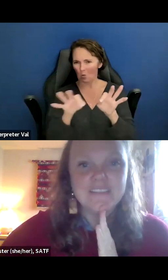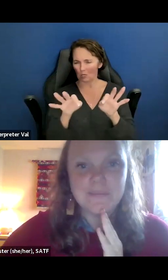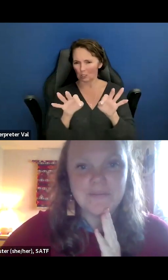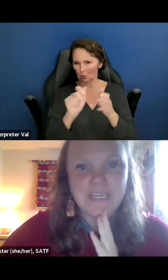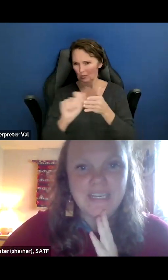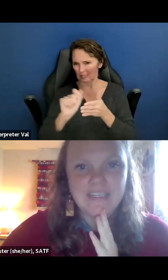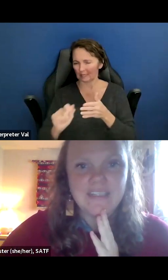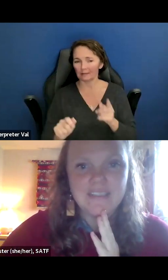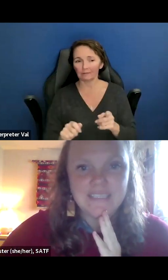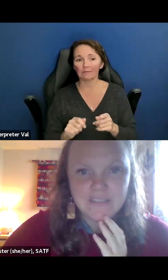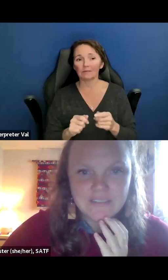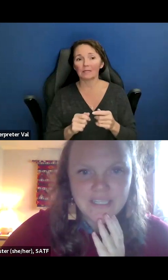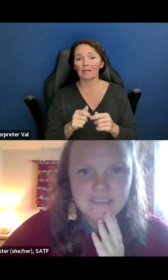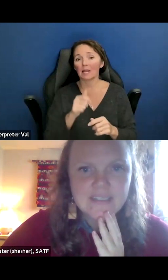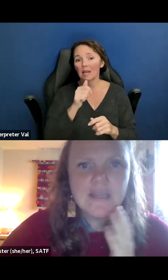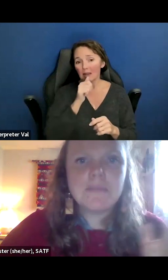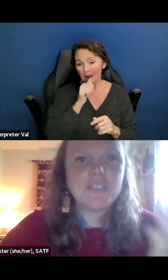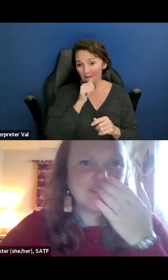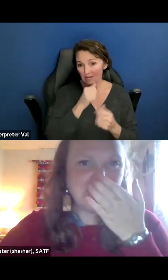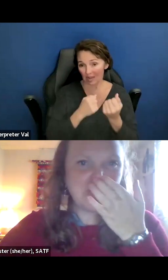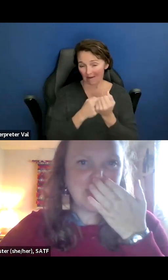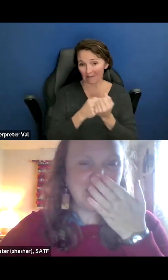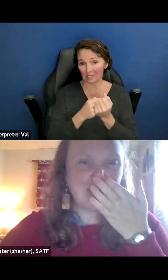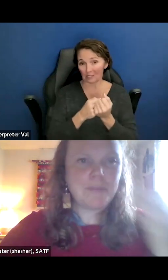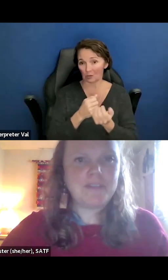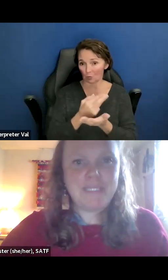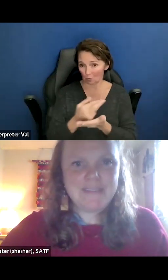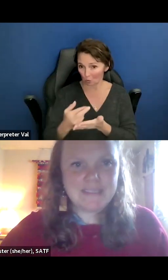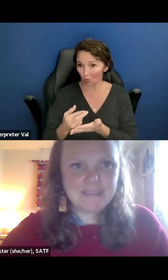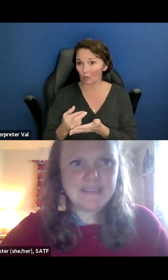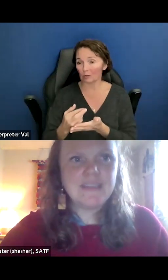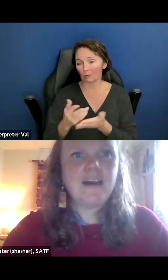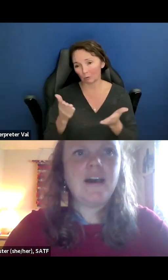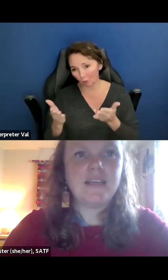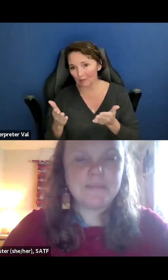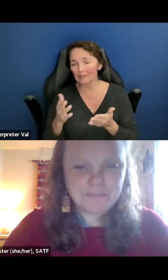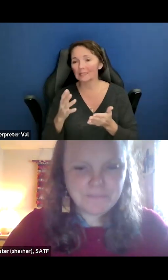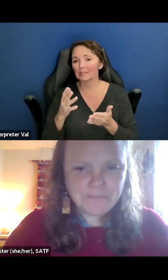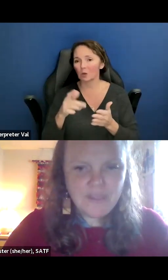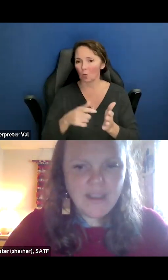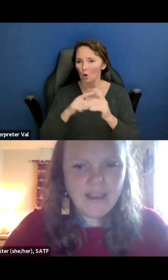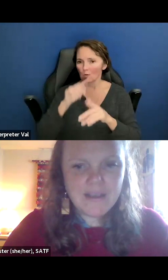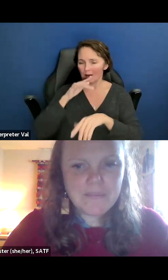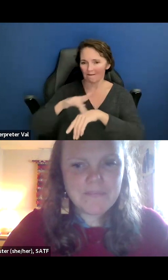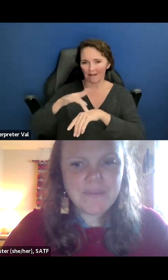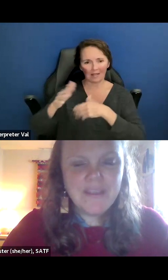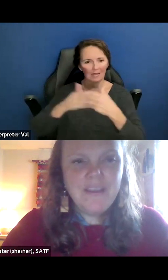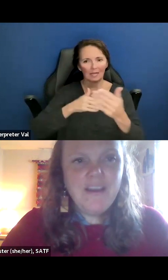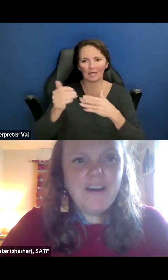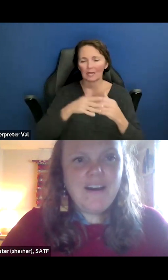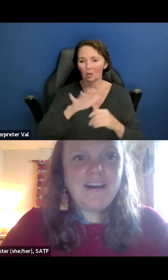not here to provide legal advice, but just noting a couple of pieces on